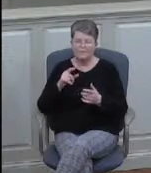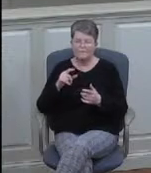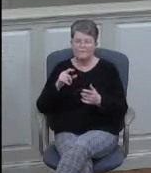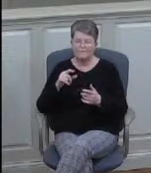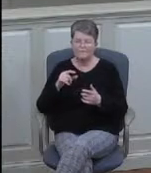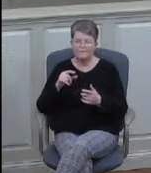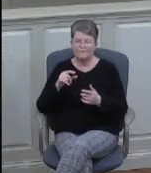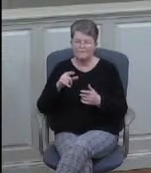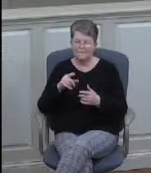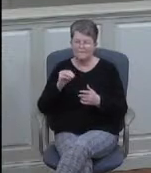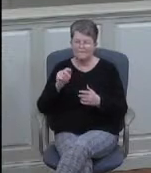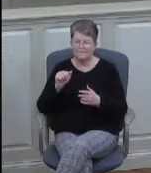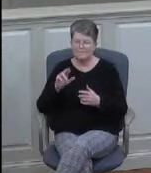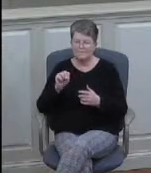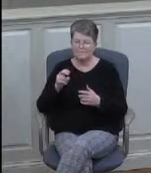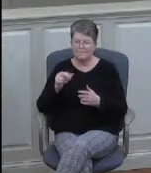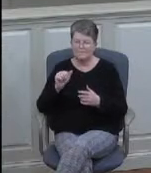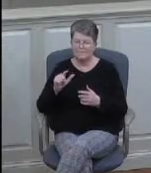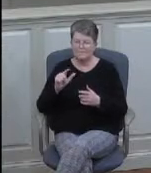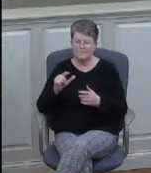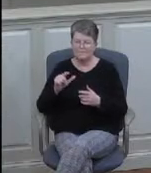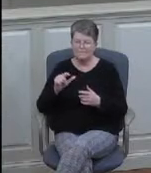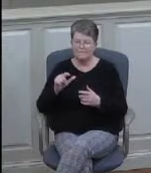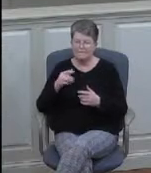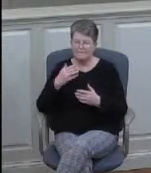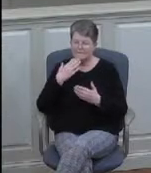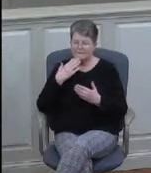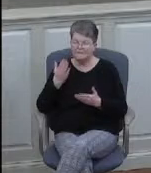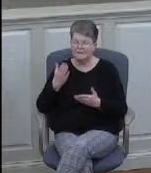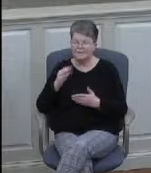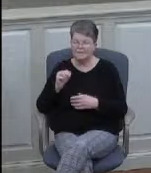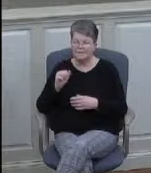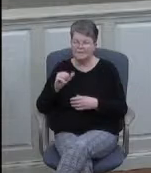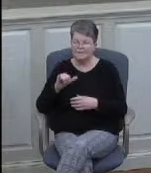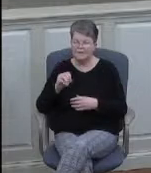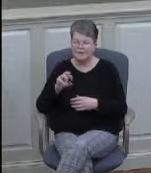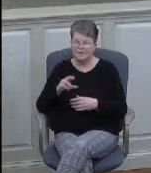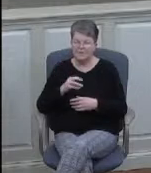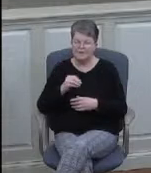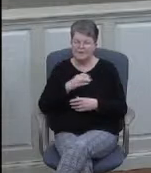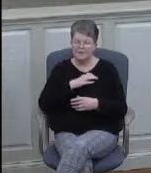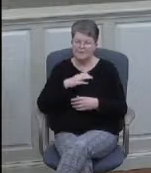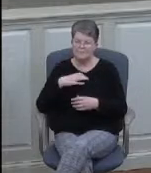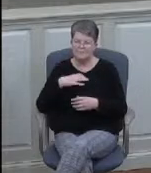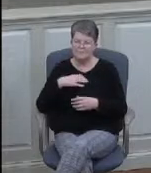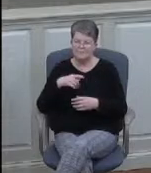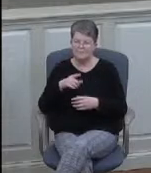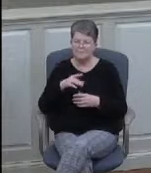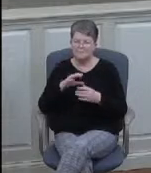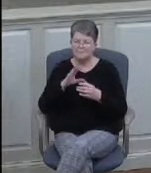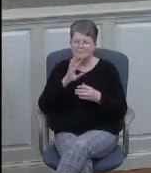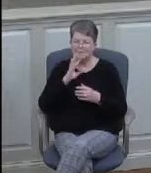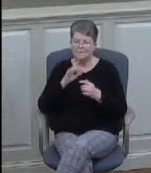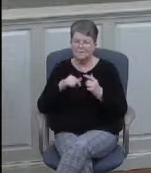Mark. Yes, sir. Thank you, Mayor. Thank you, Commissioners. This is in regards